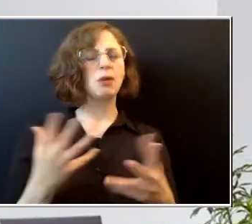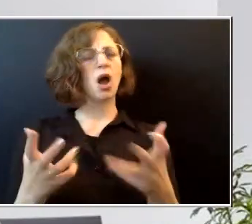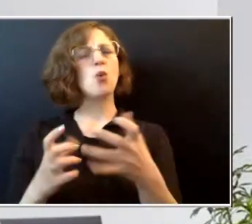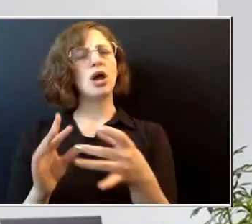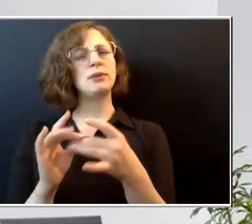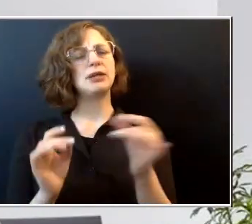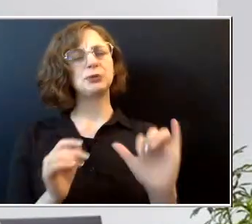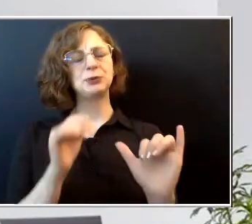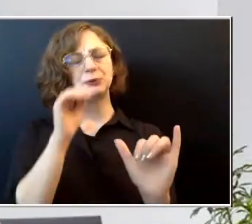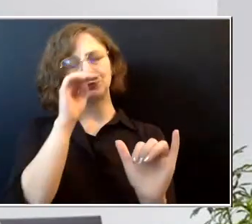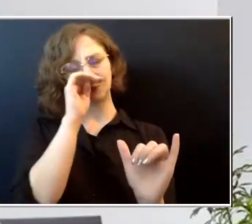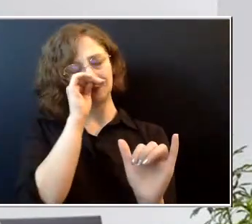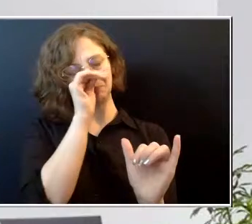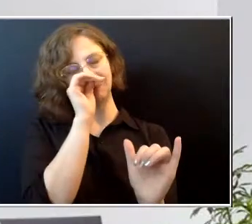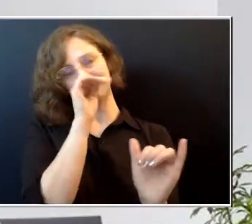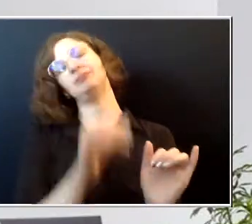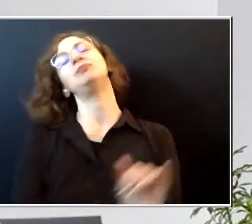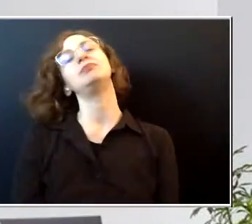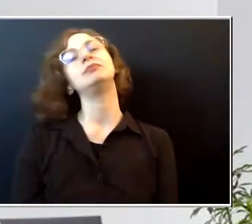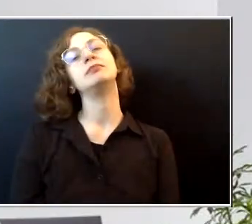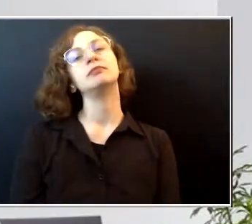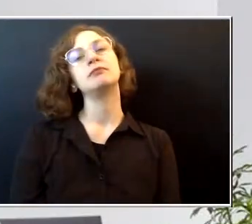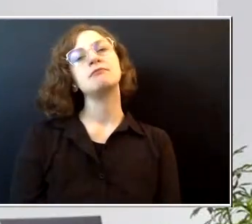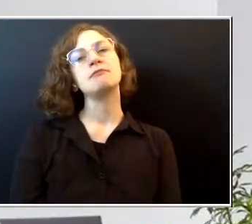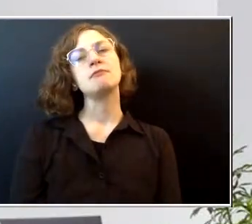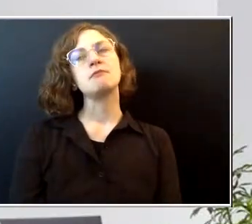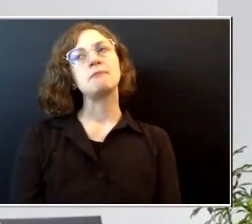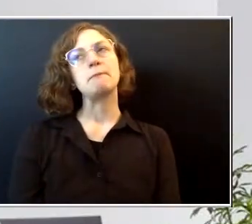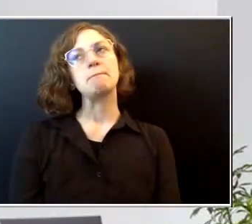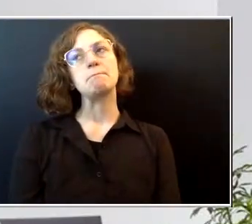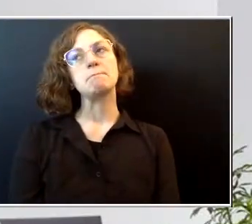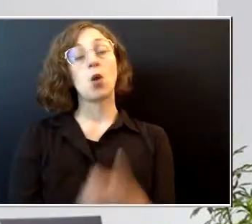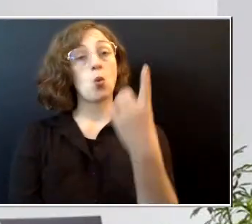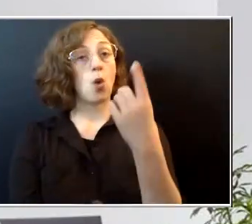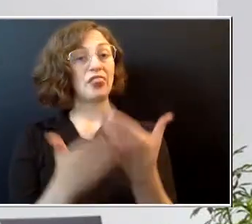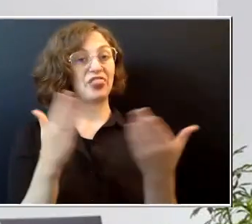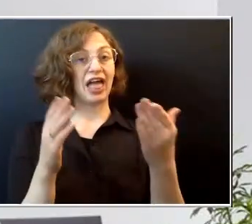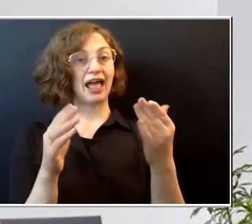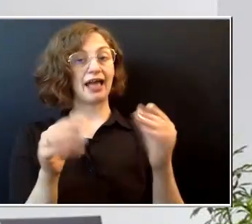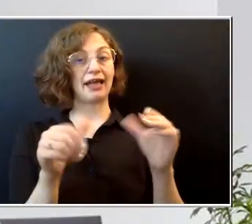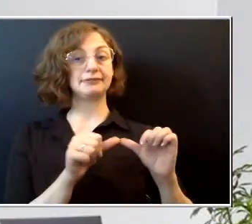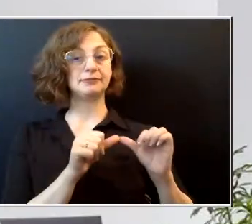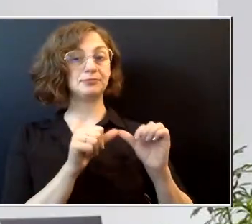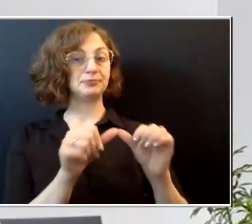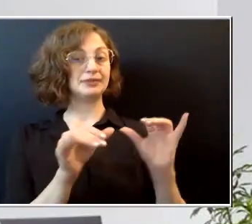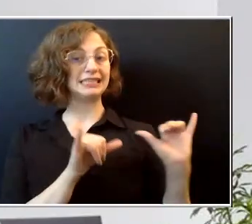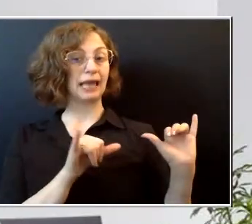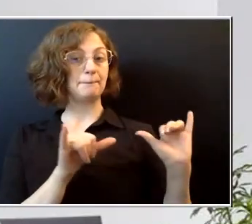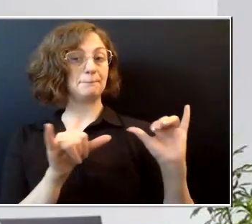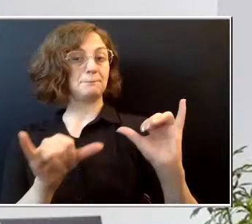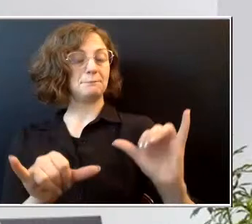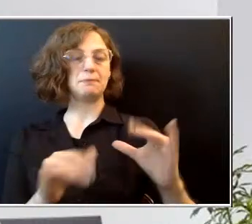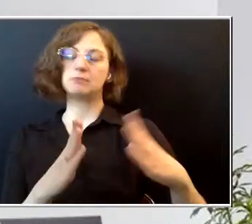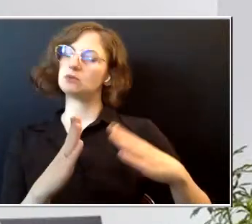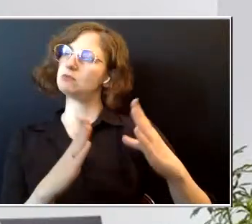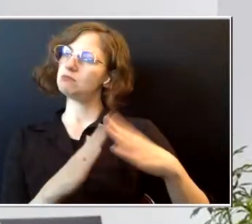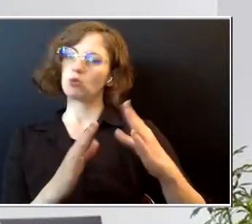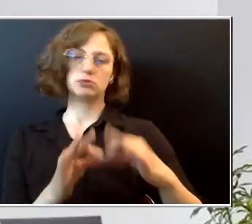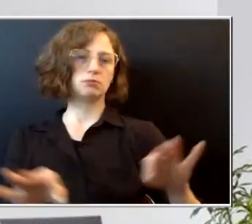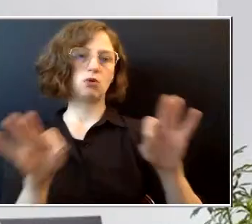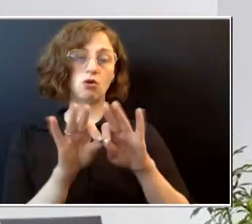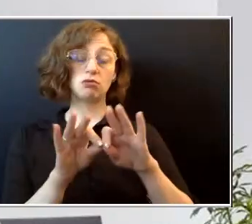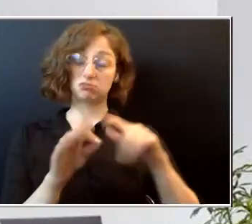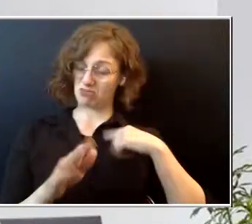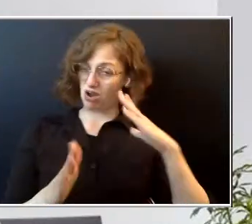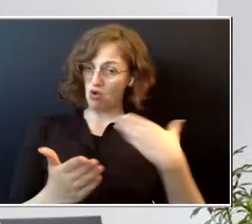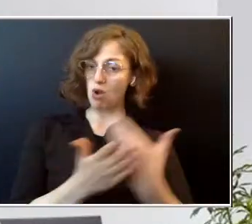that the thing that stayed the same is maybe the most important thing. So when I got here in '87, I came here from